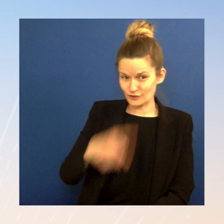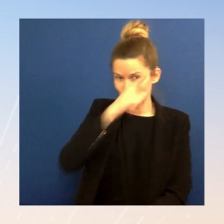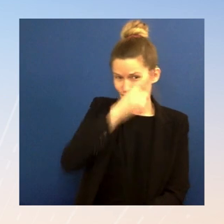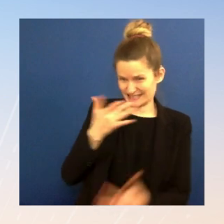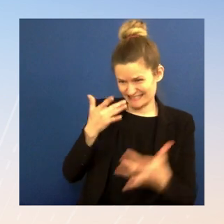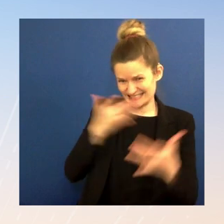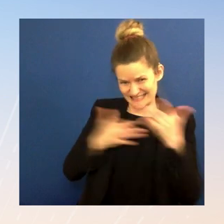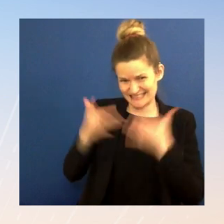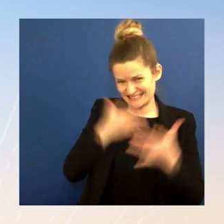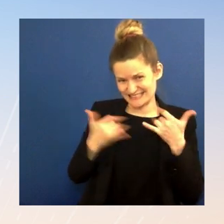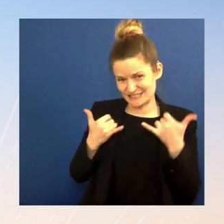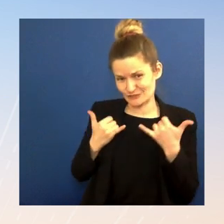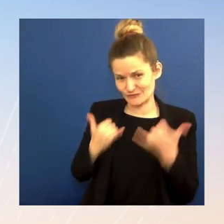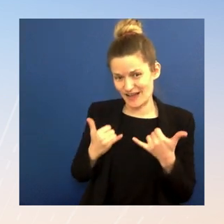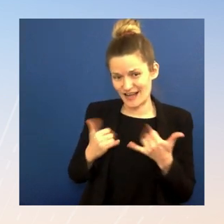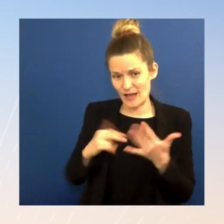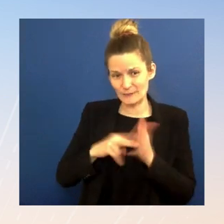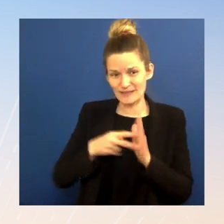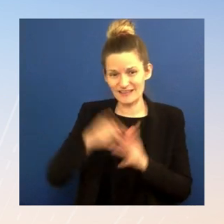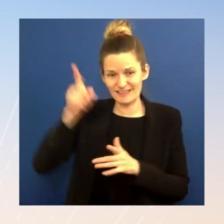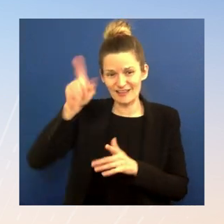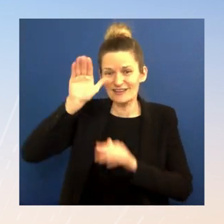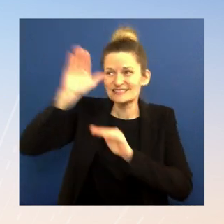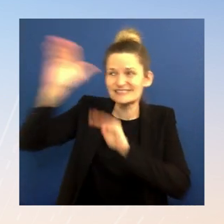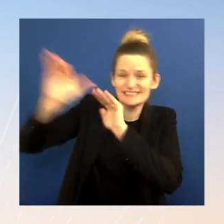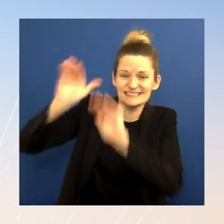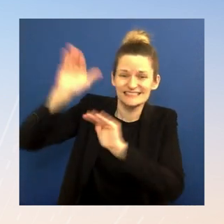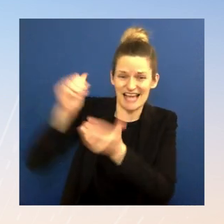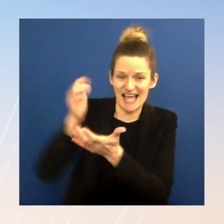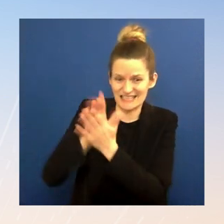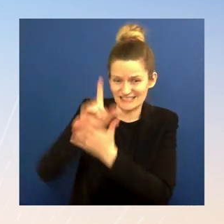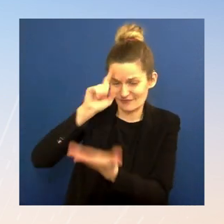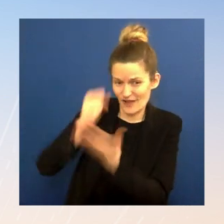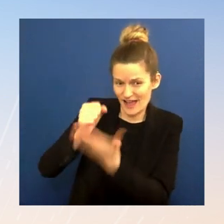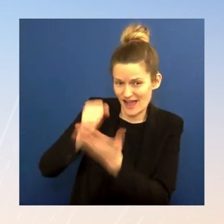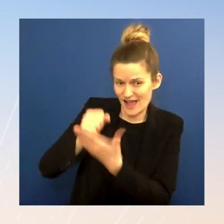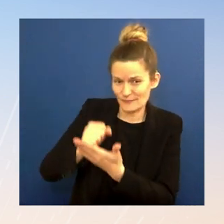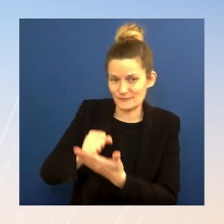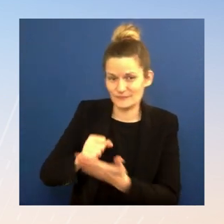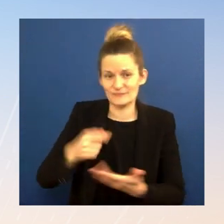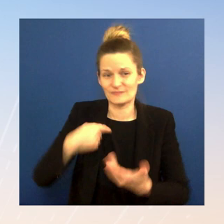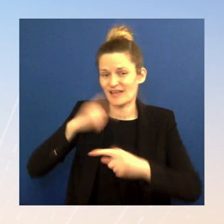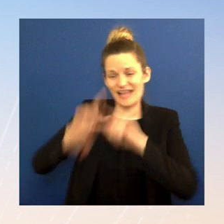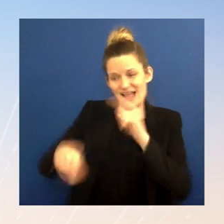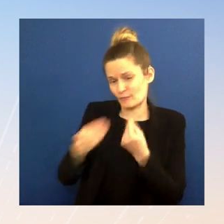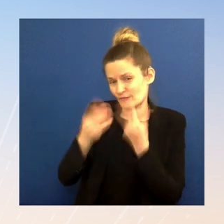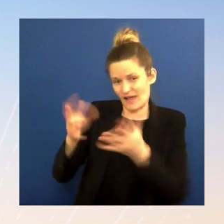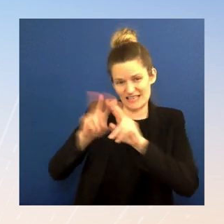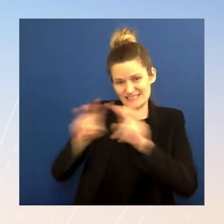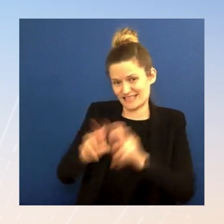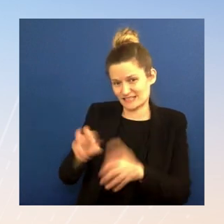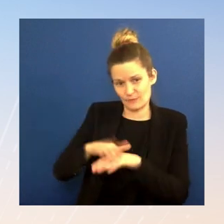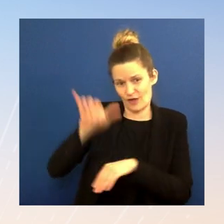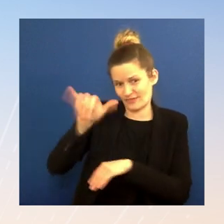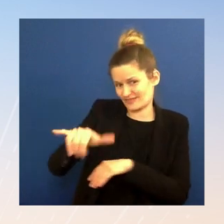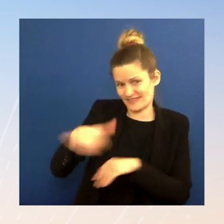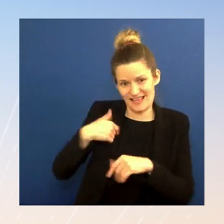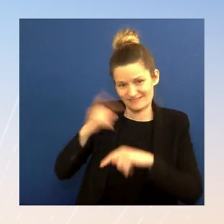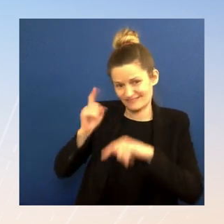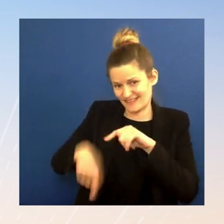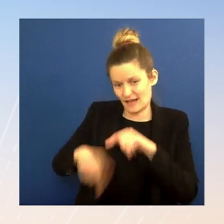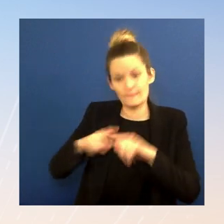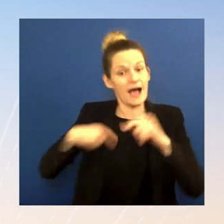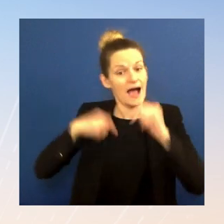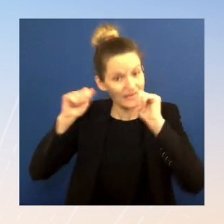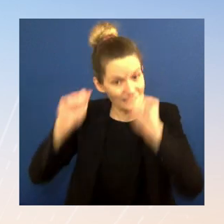colleagues at the Department of Defense have conveyed clearly, and I'm happy to echo, that it's not only not going as they planned. They have had challenges, obviously,